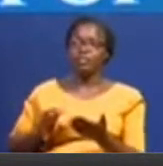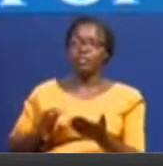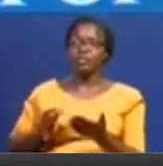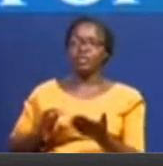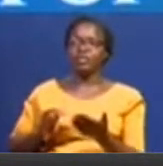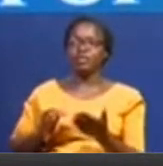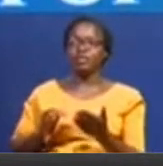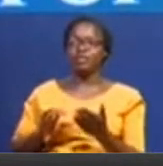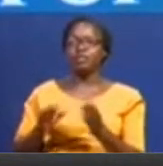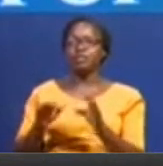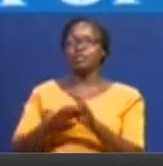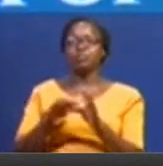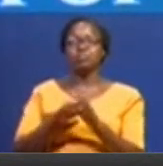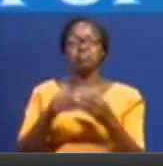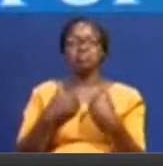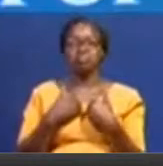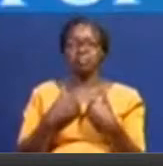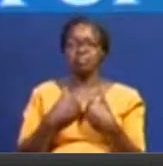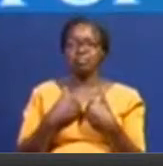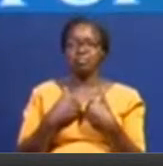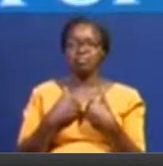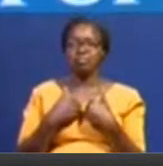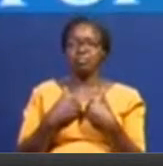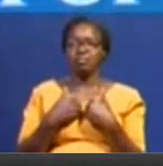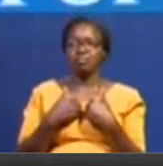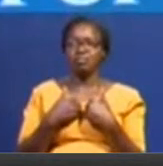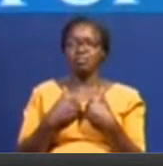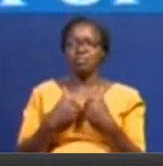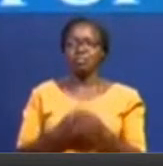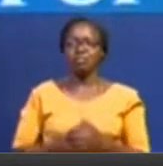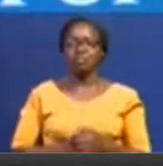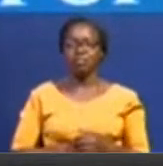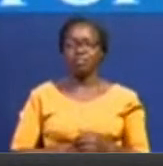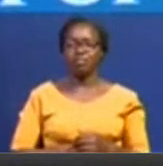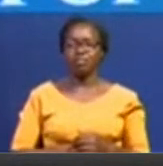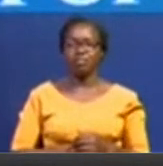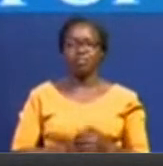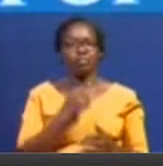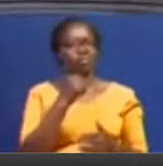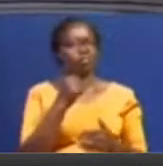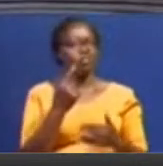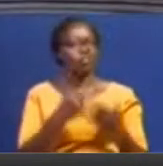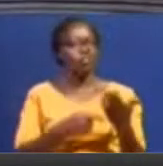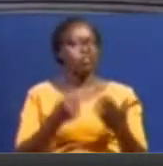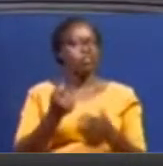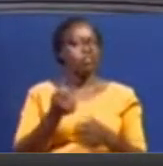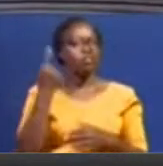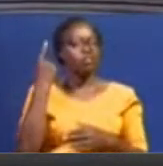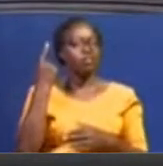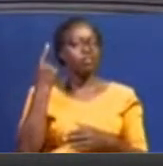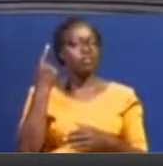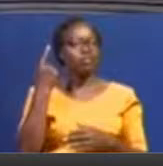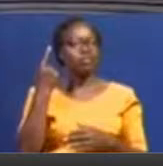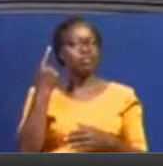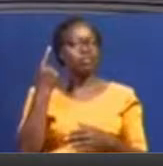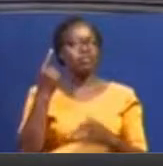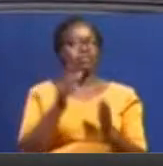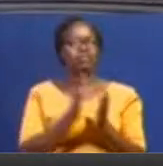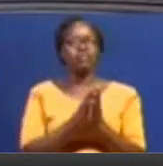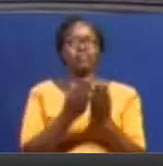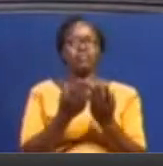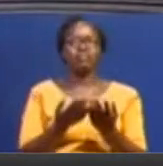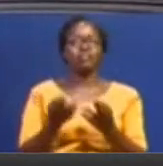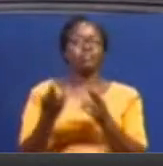should have that kind of experience. So what is your understanding of the role of the